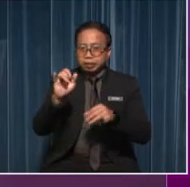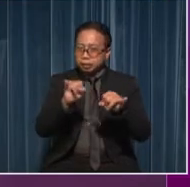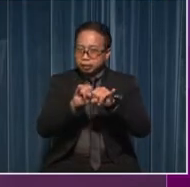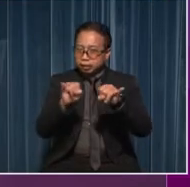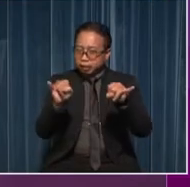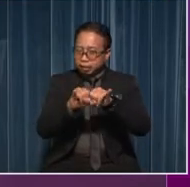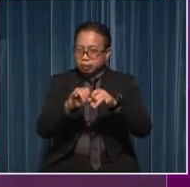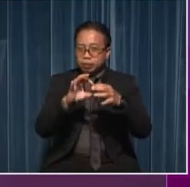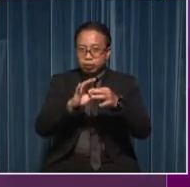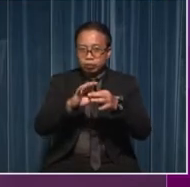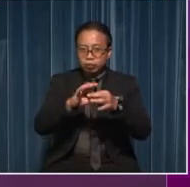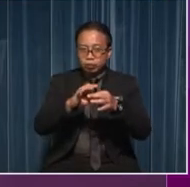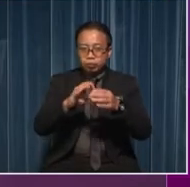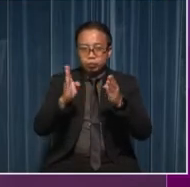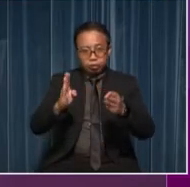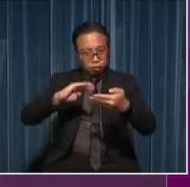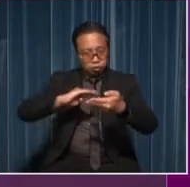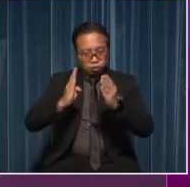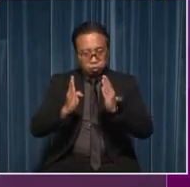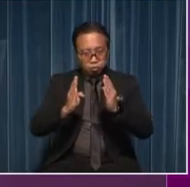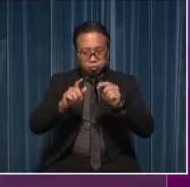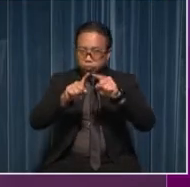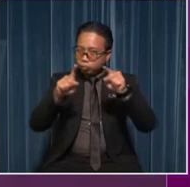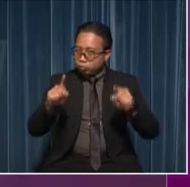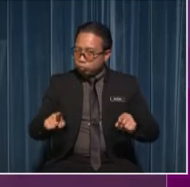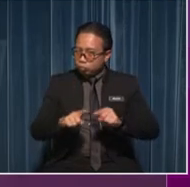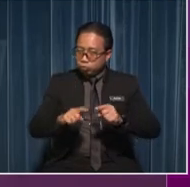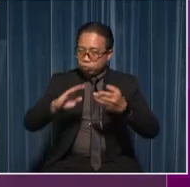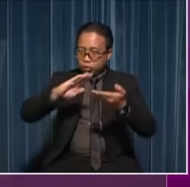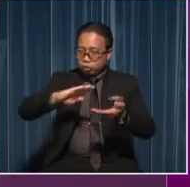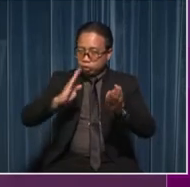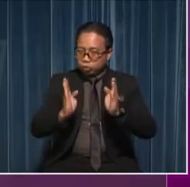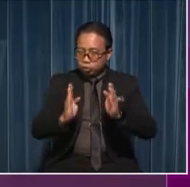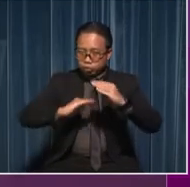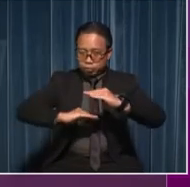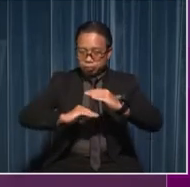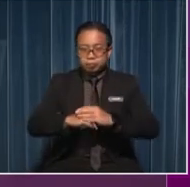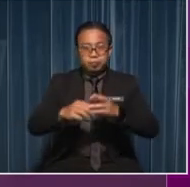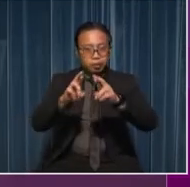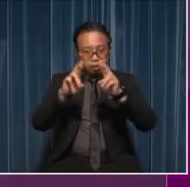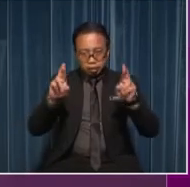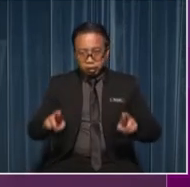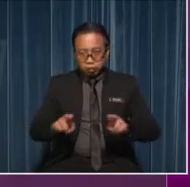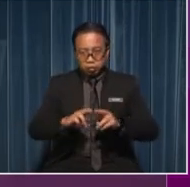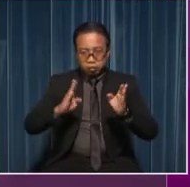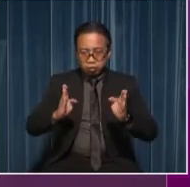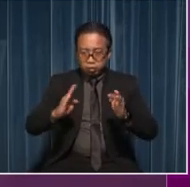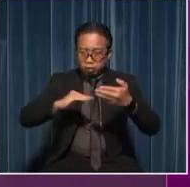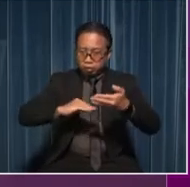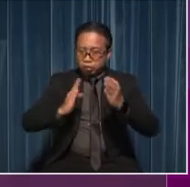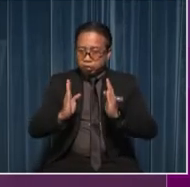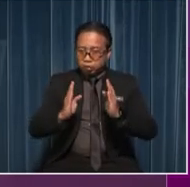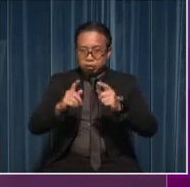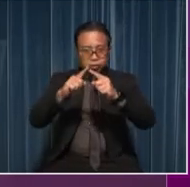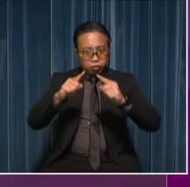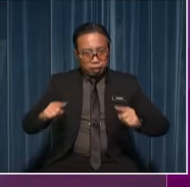of prisms, square prisms, rectangular prisms, and triangular